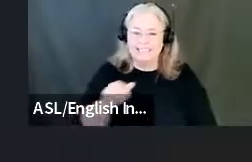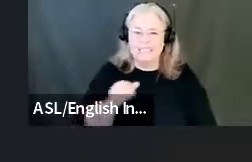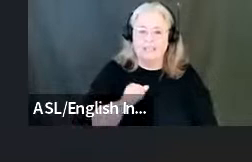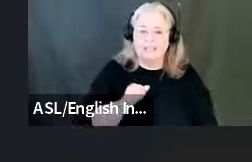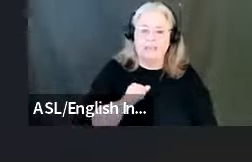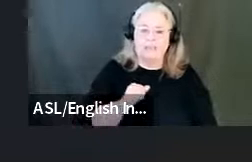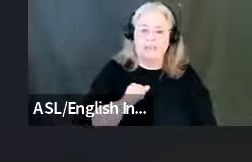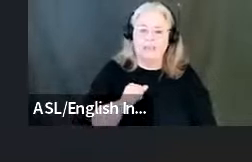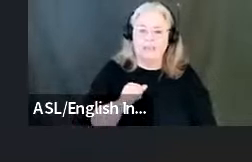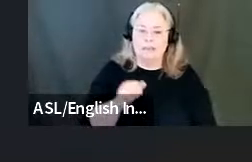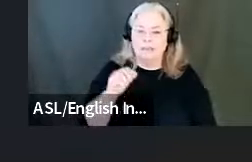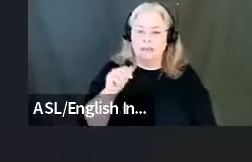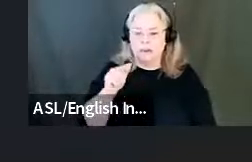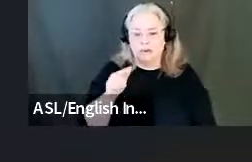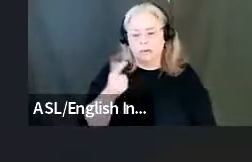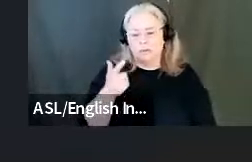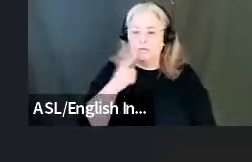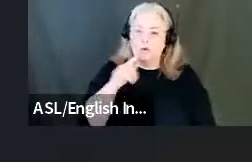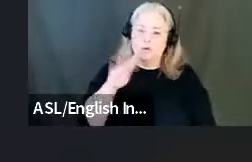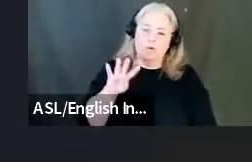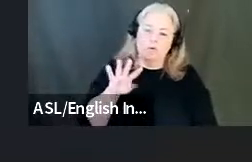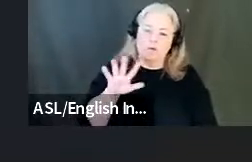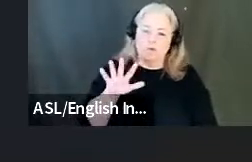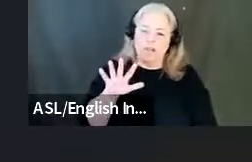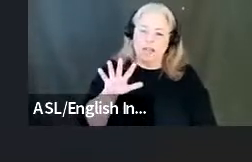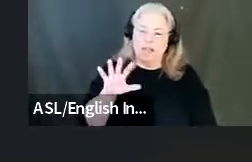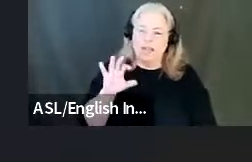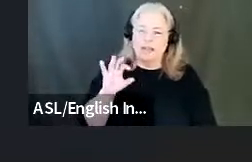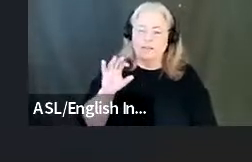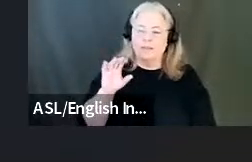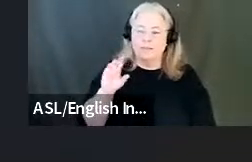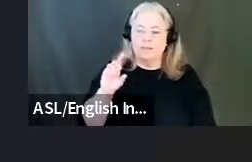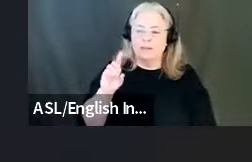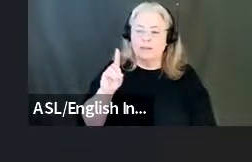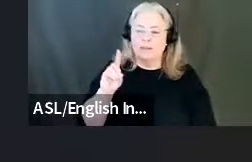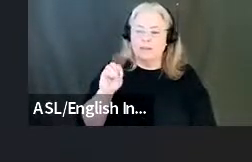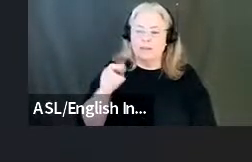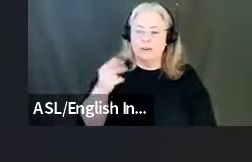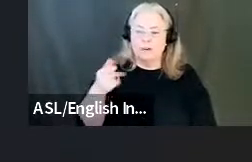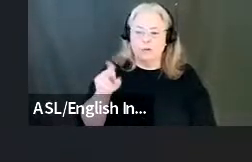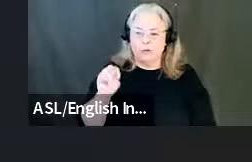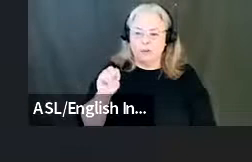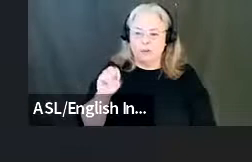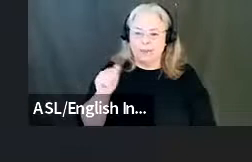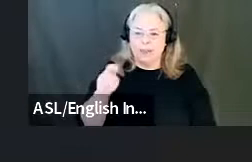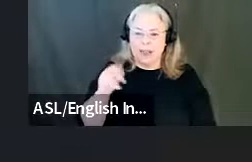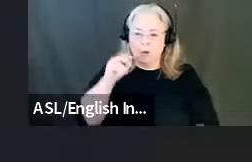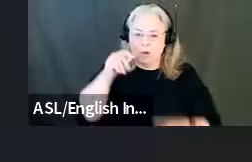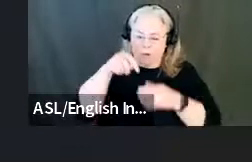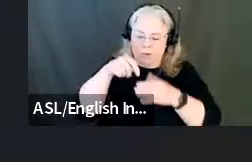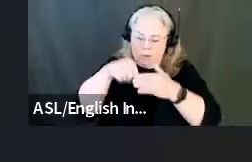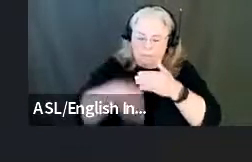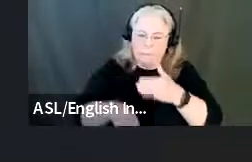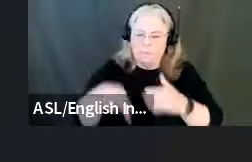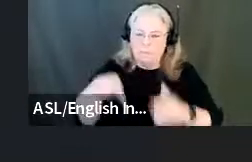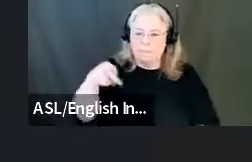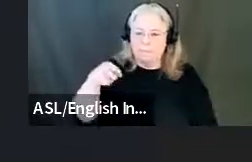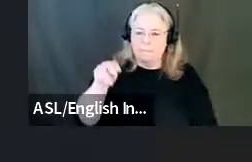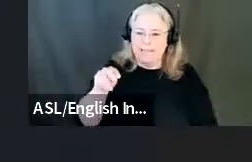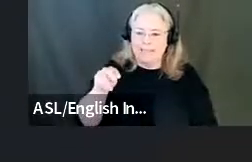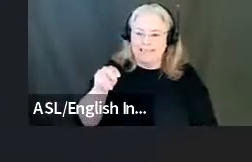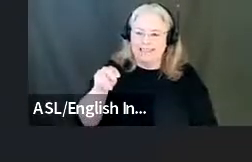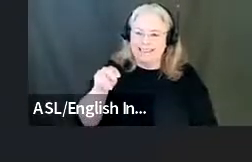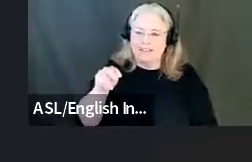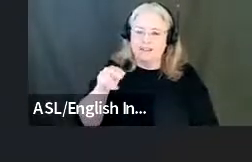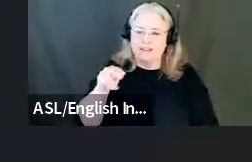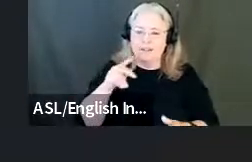I, at an angle, at about a 45 degree angle, is where I push the pen right through the top part